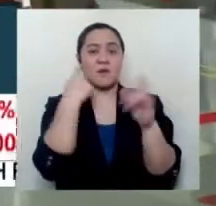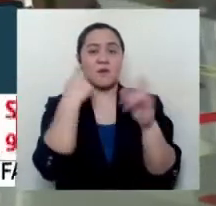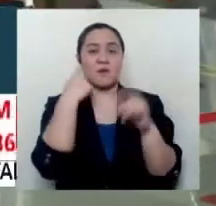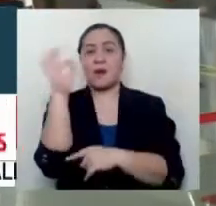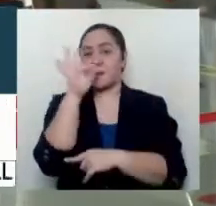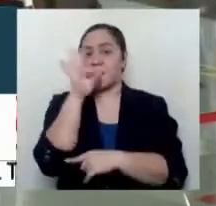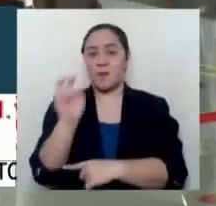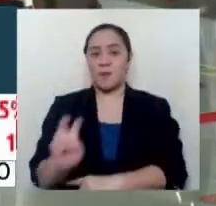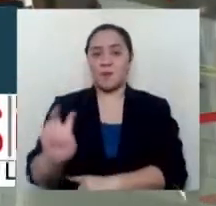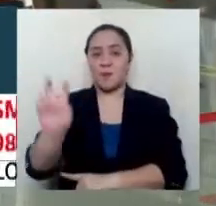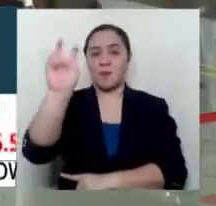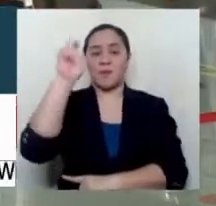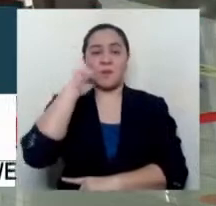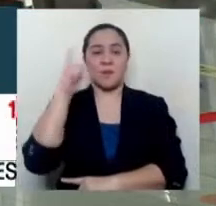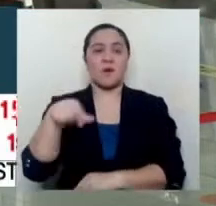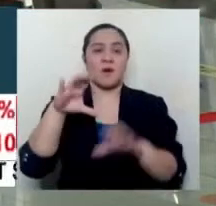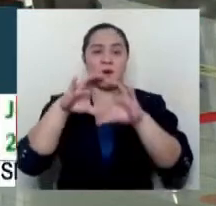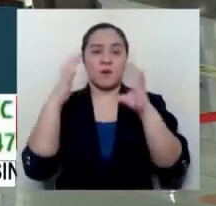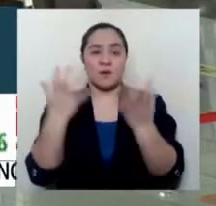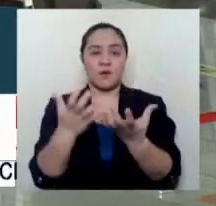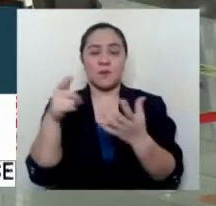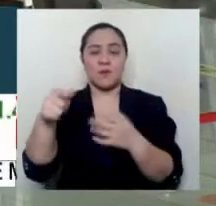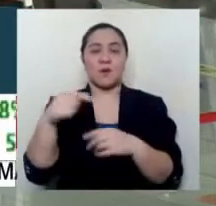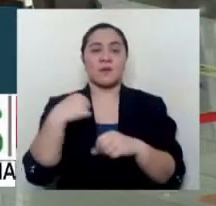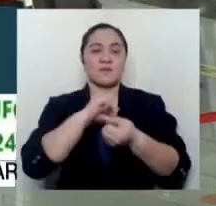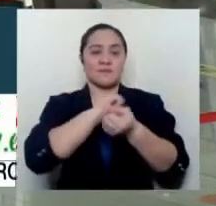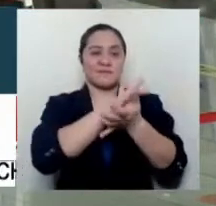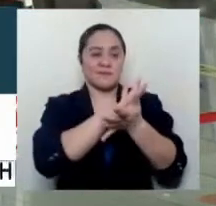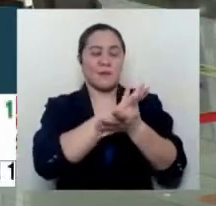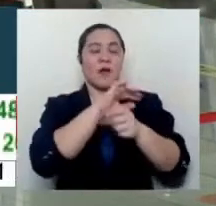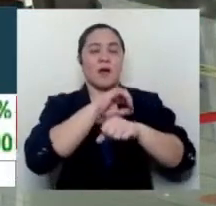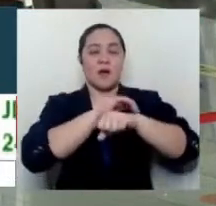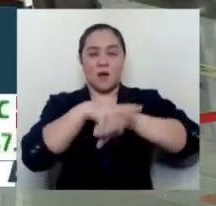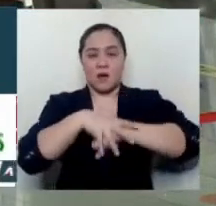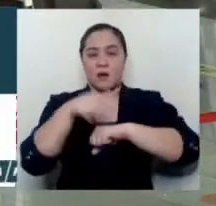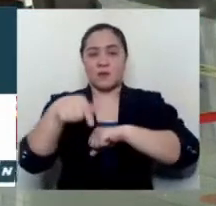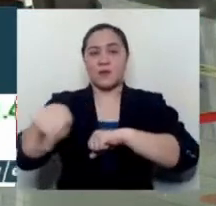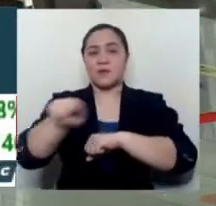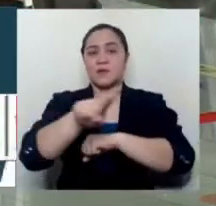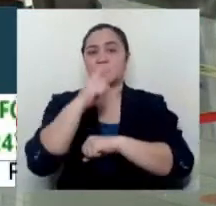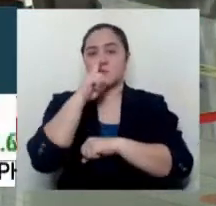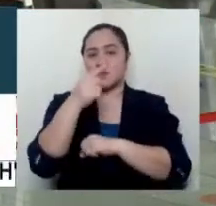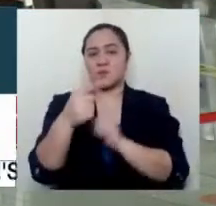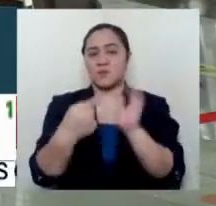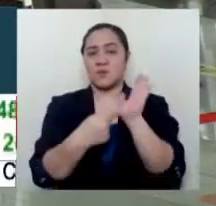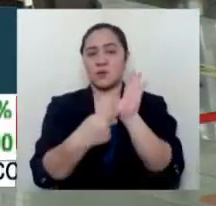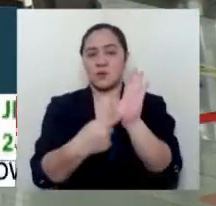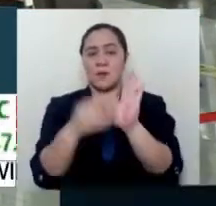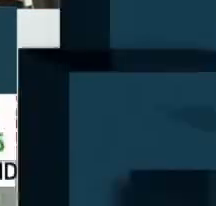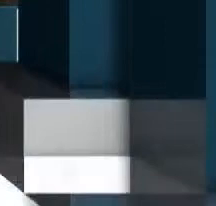traveling abroad. The Bureau of Quarantine cautioning the public against those offering fake cards.